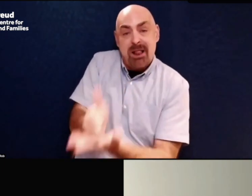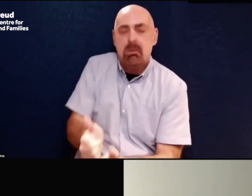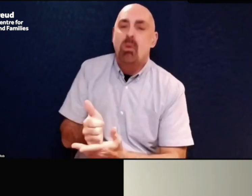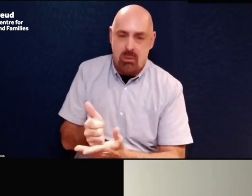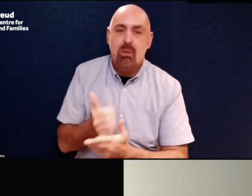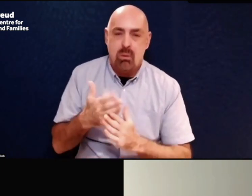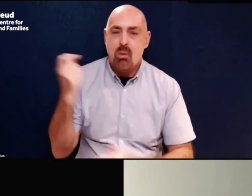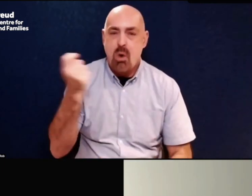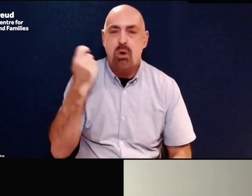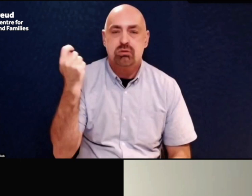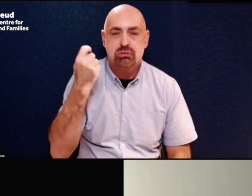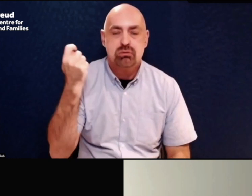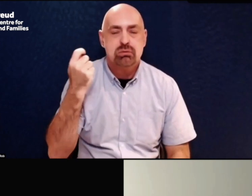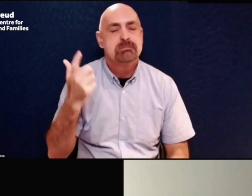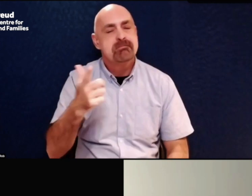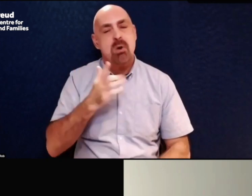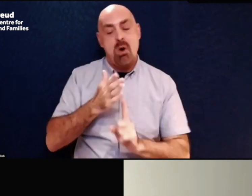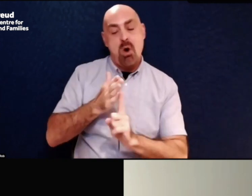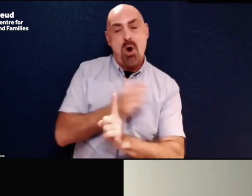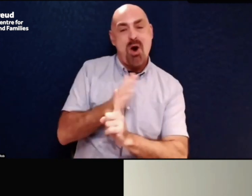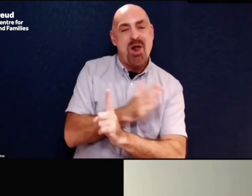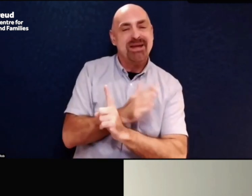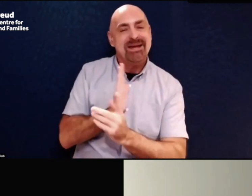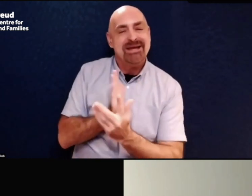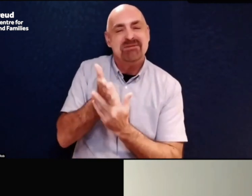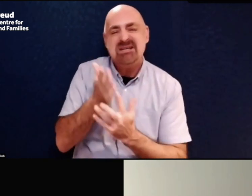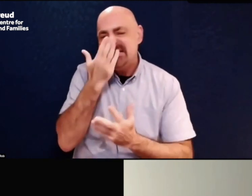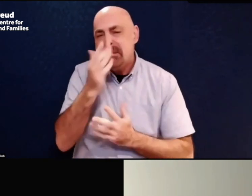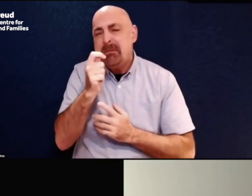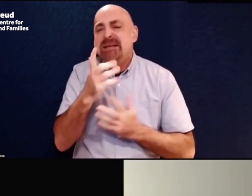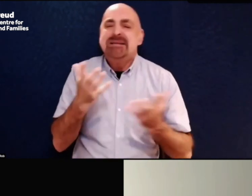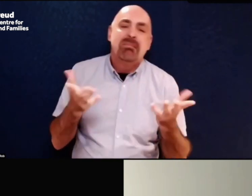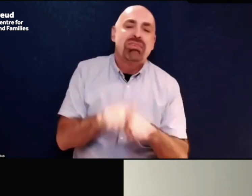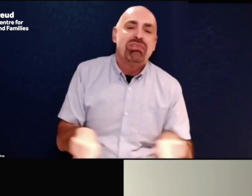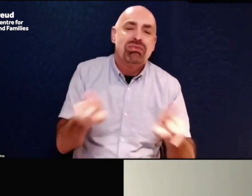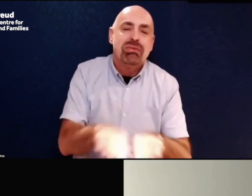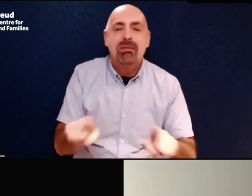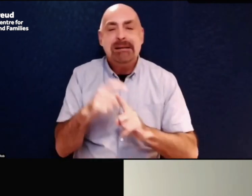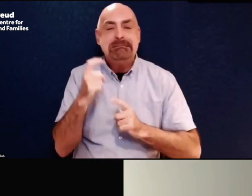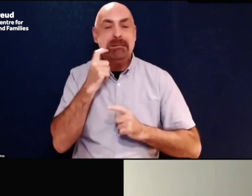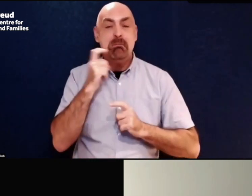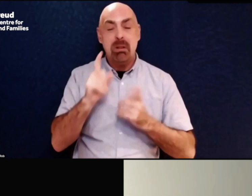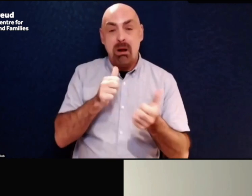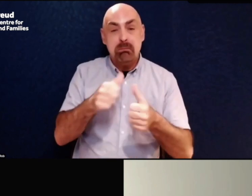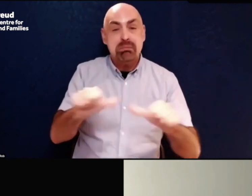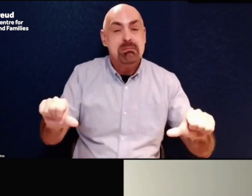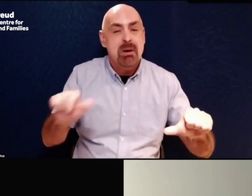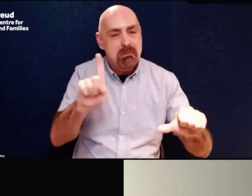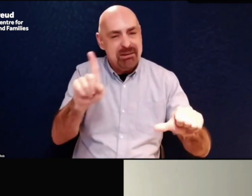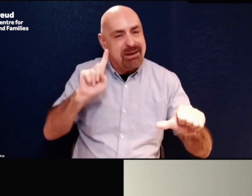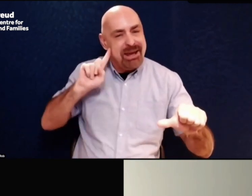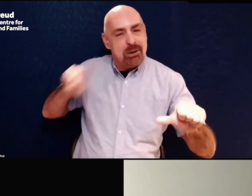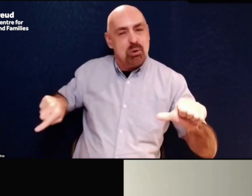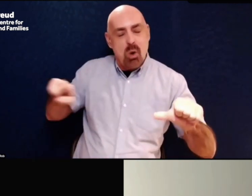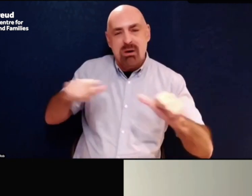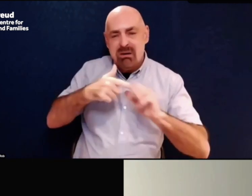But early intervention has become something of a cliche, a simple solution that ignores the complexity